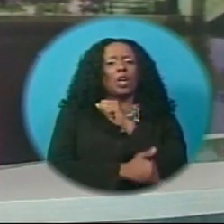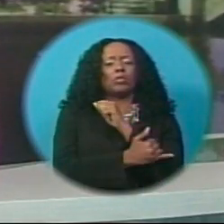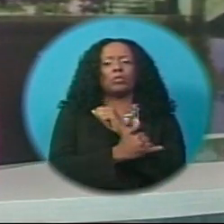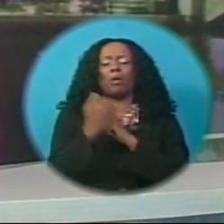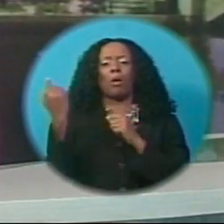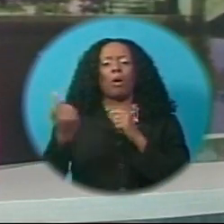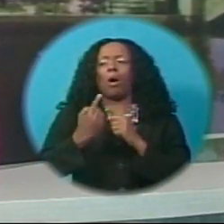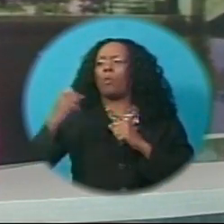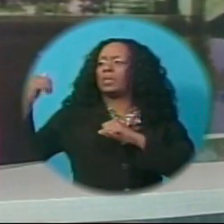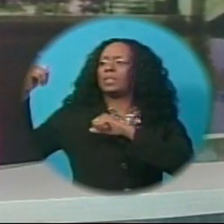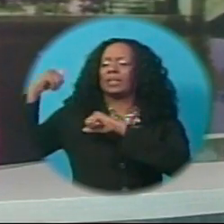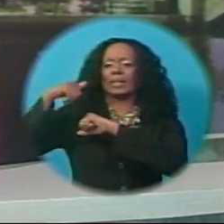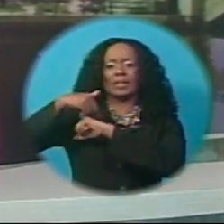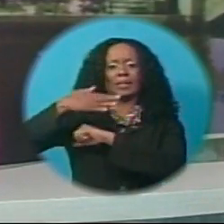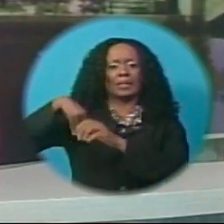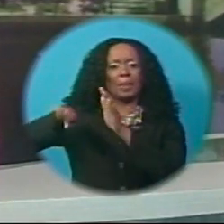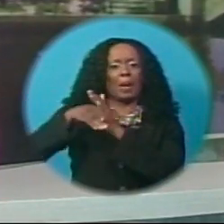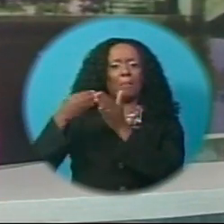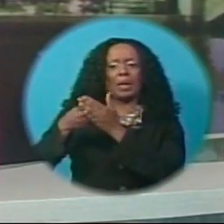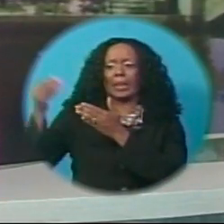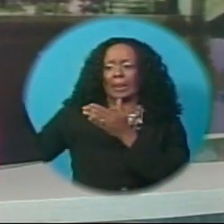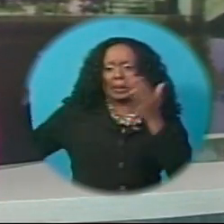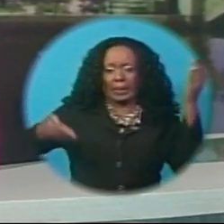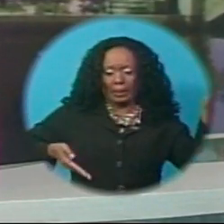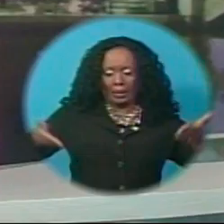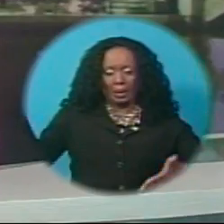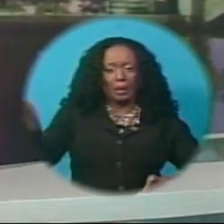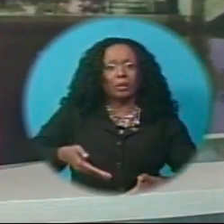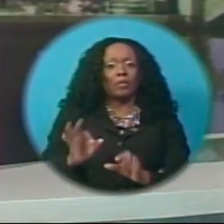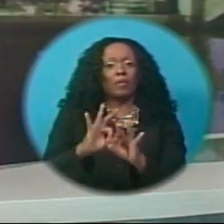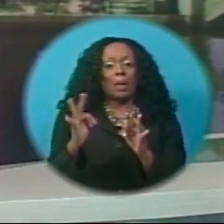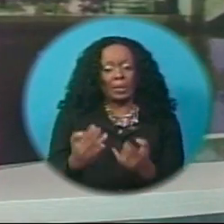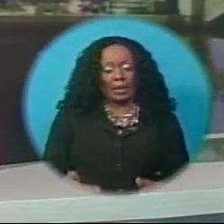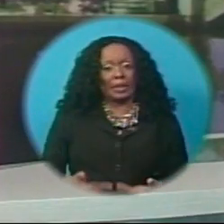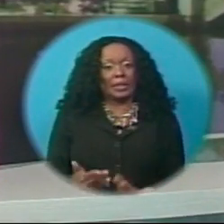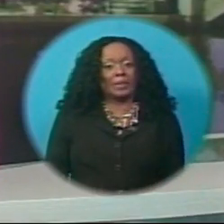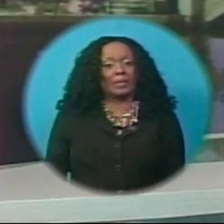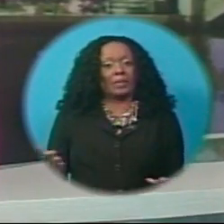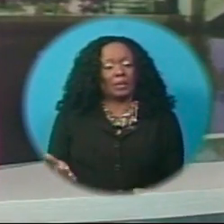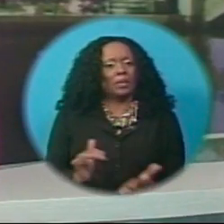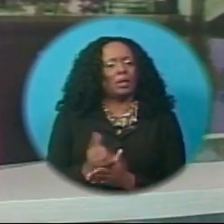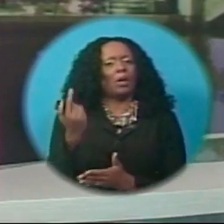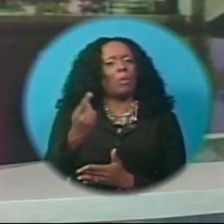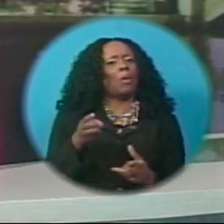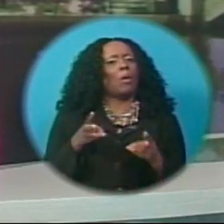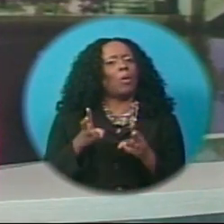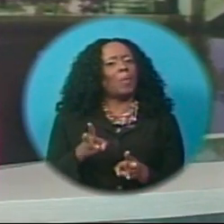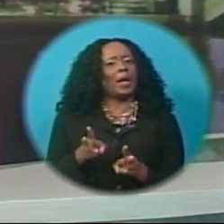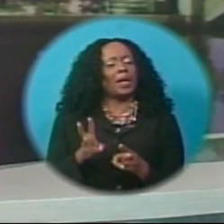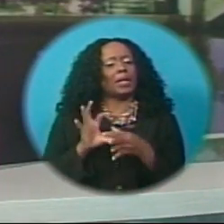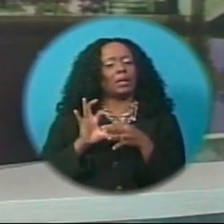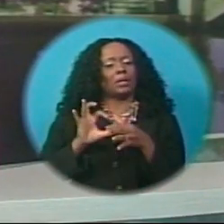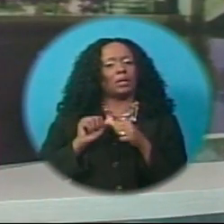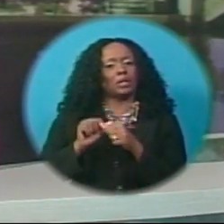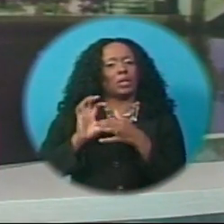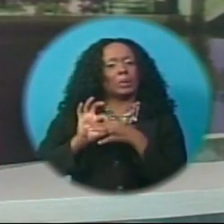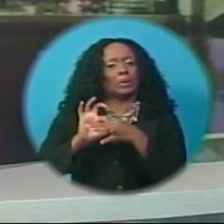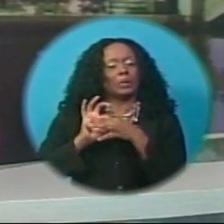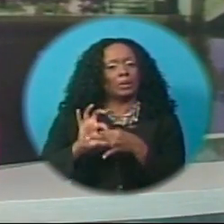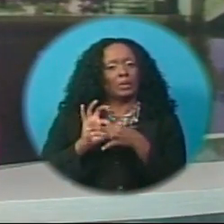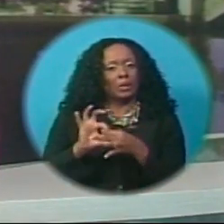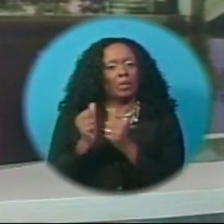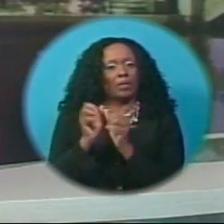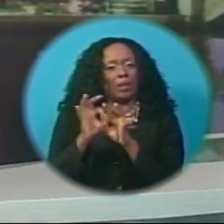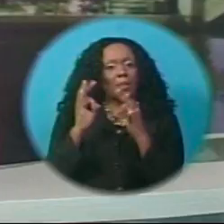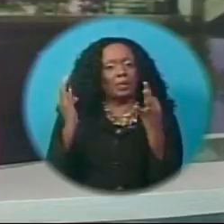home is just one of the many ways the diaspora has contributed and kept connected to Barbados. Tonight, Kent Gerson puts that